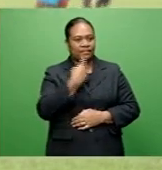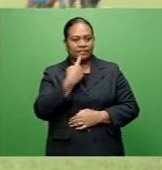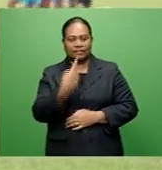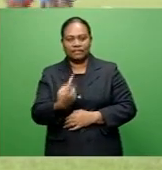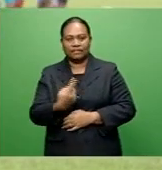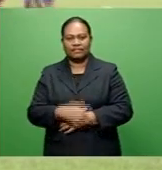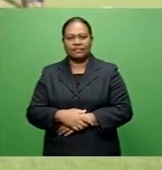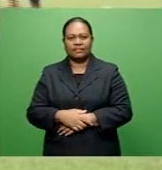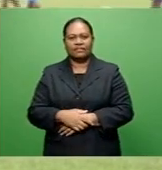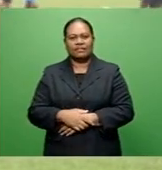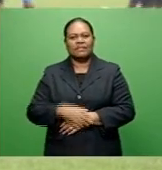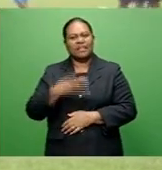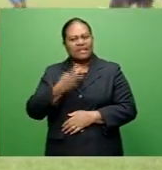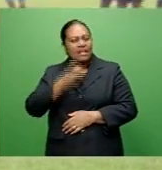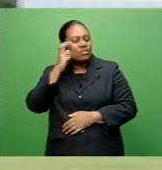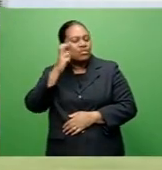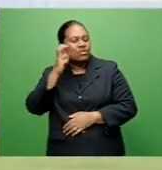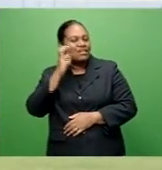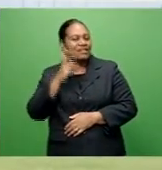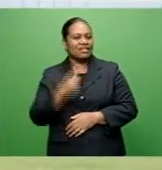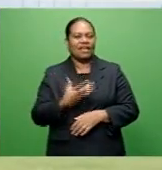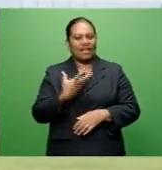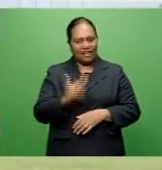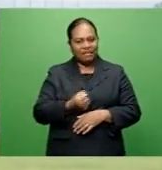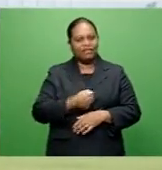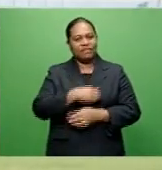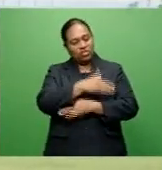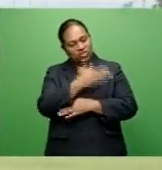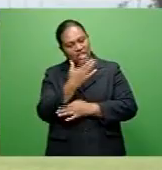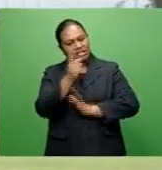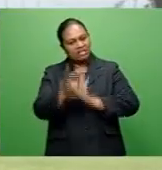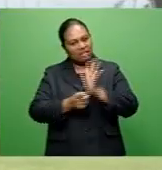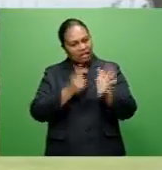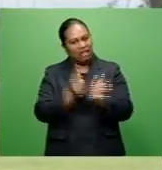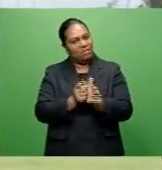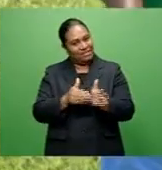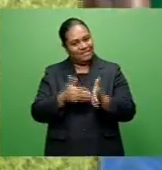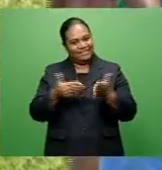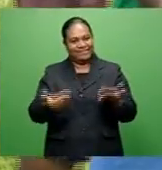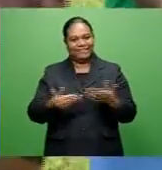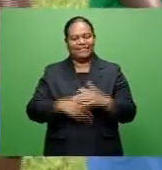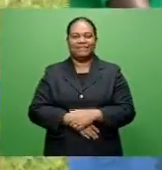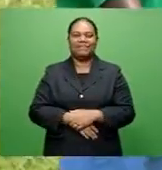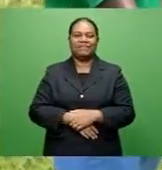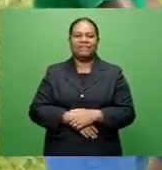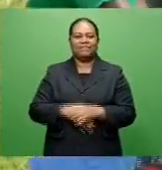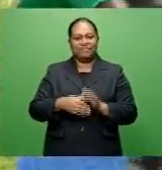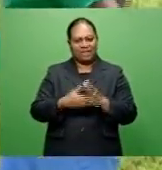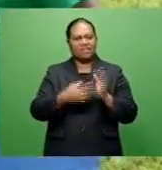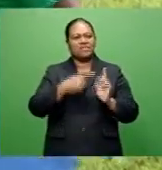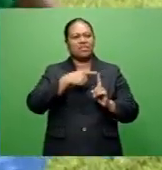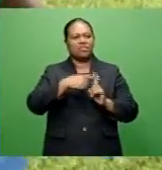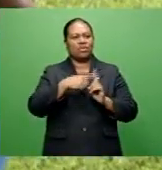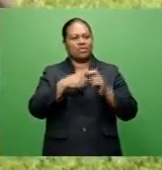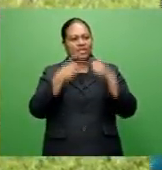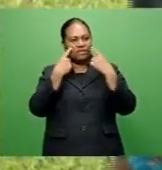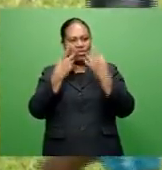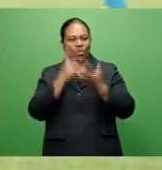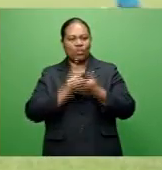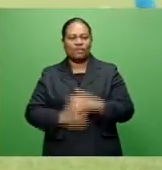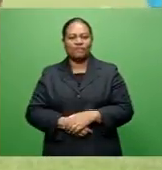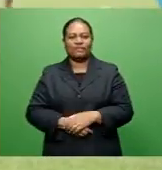some training days and training hours, which so far has been very positive.